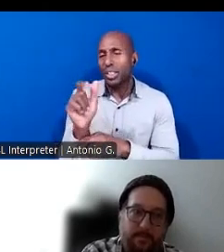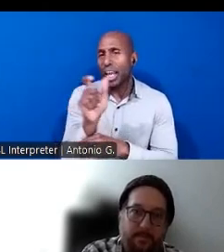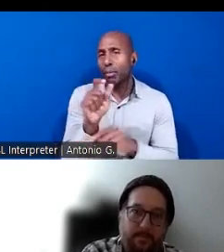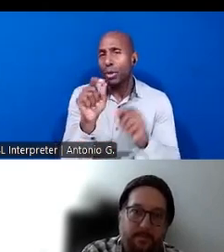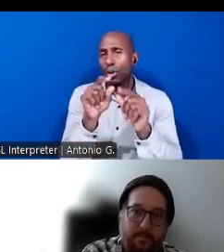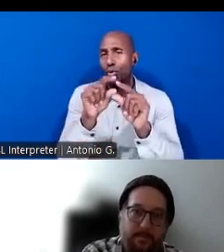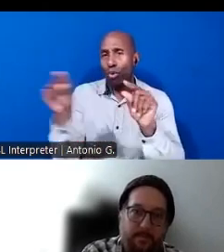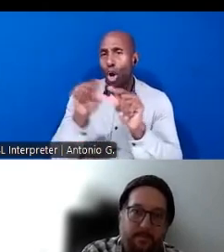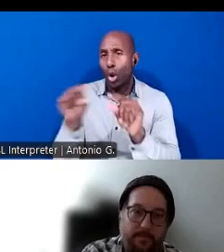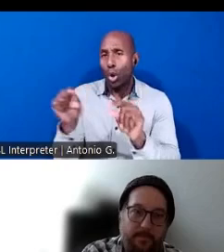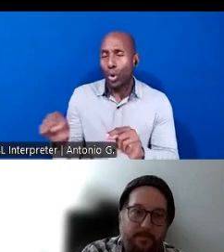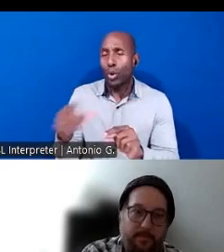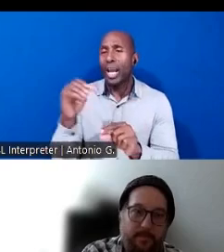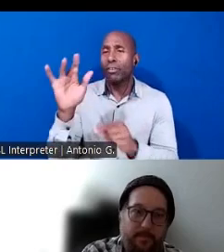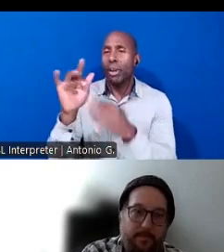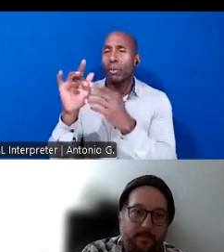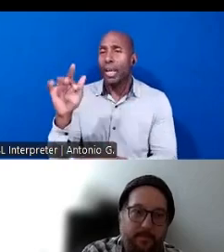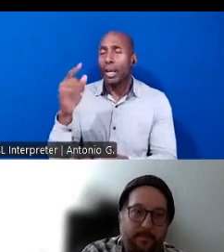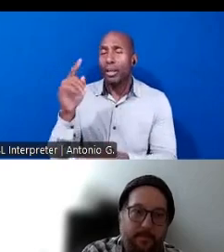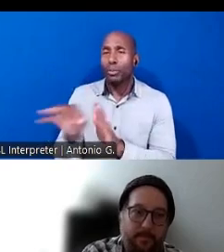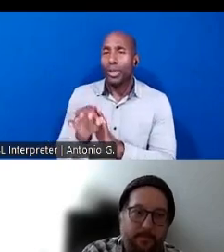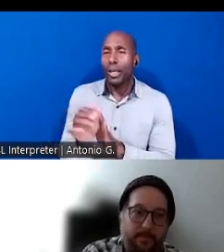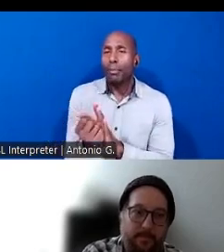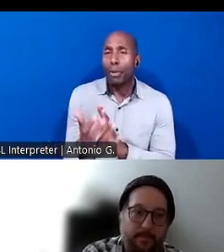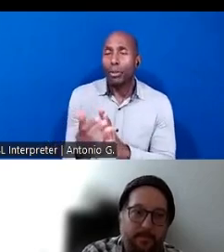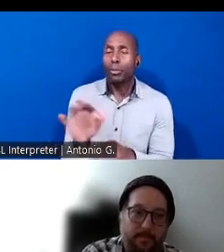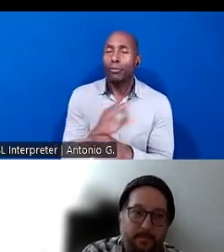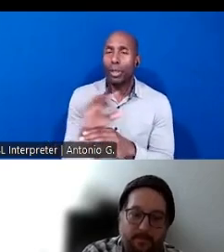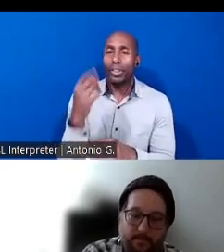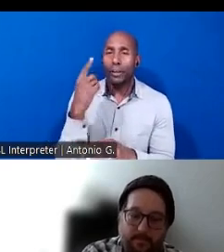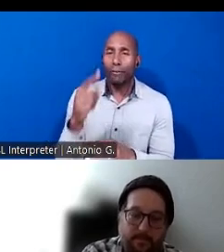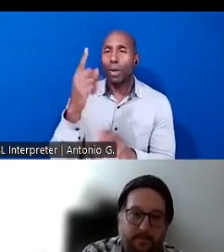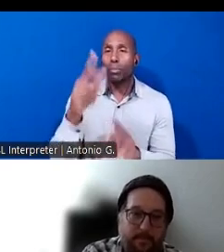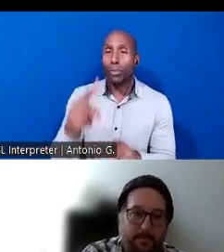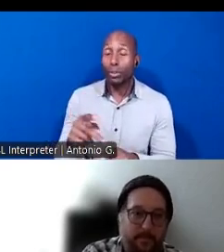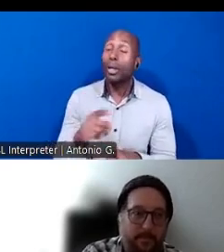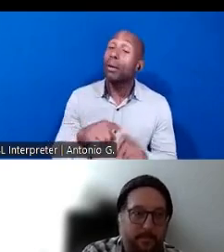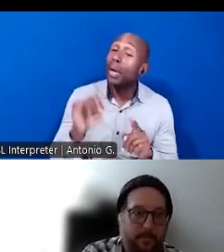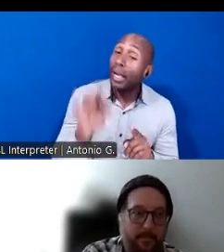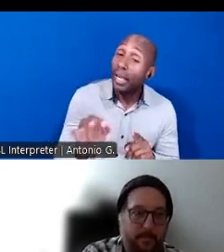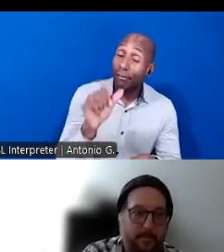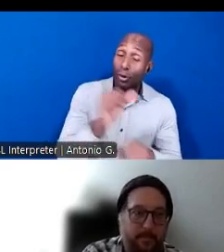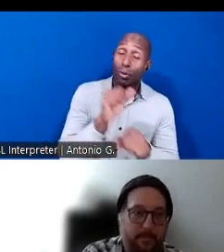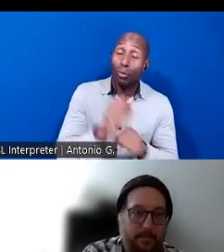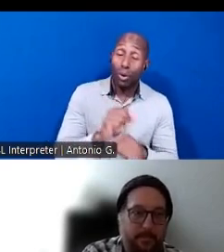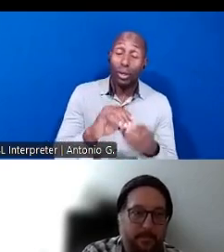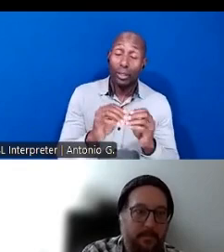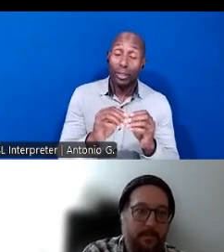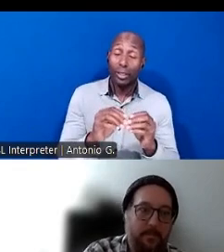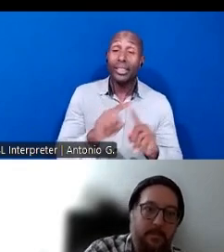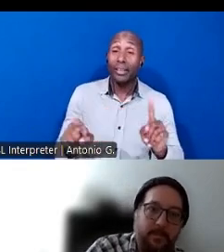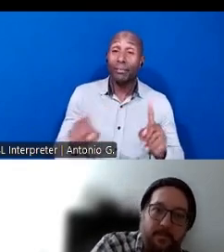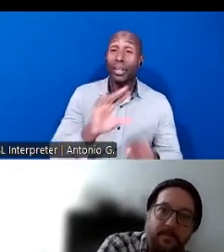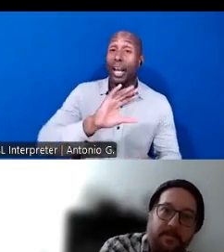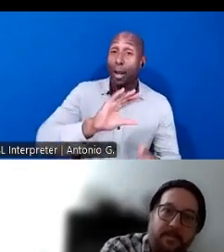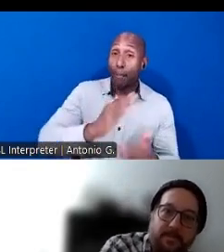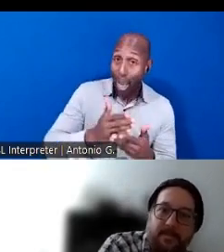do multiple functions for one person. But if she did work a different number,